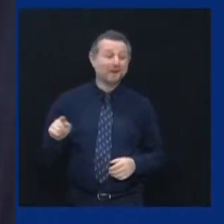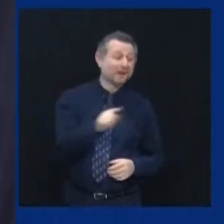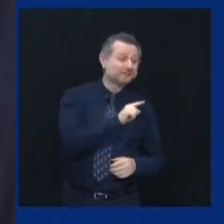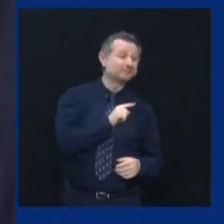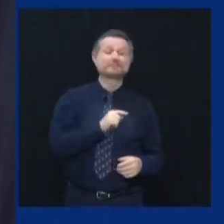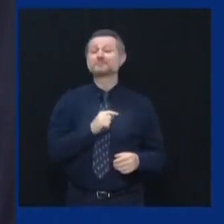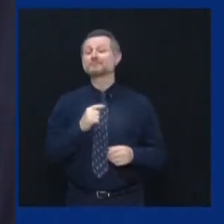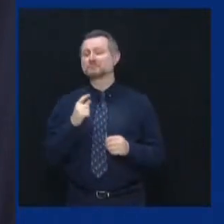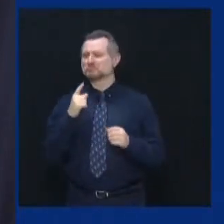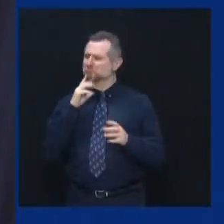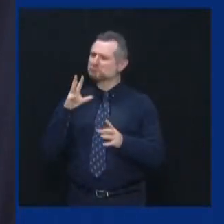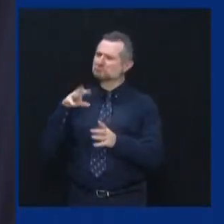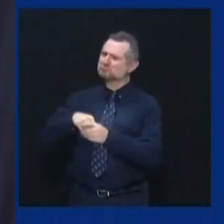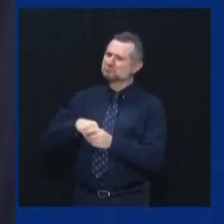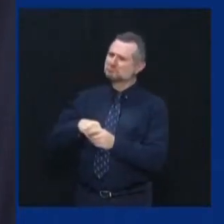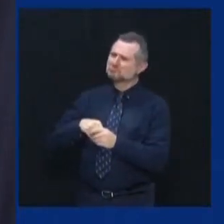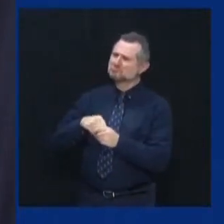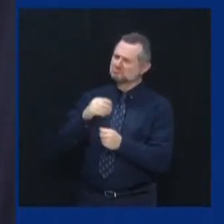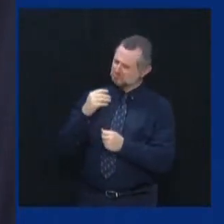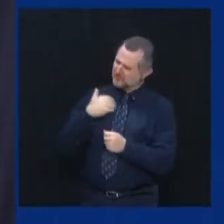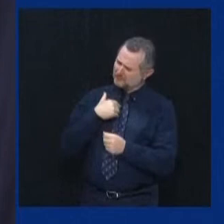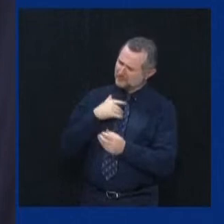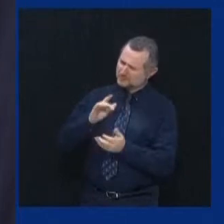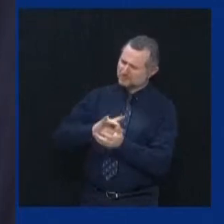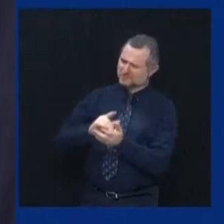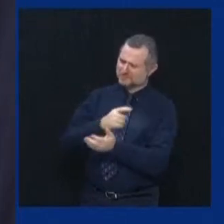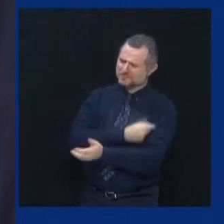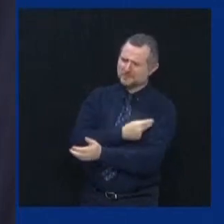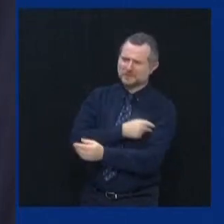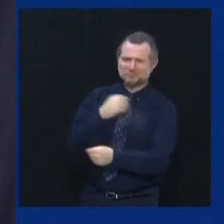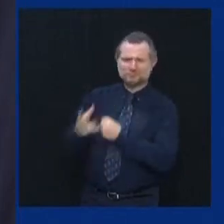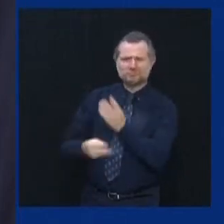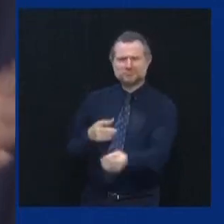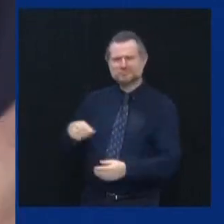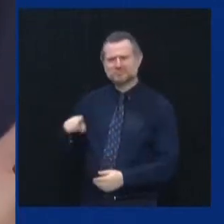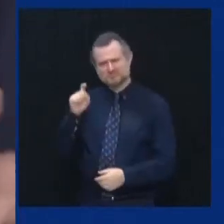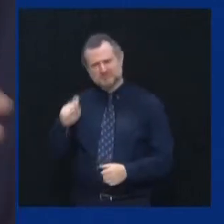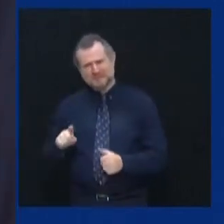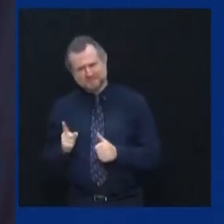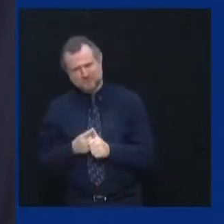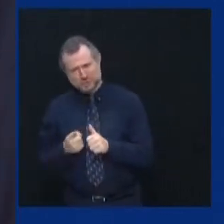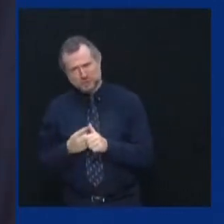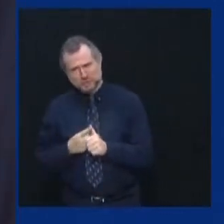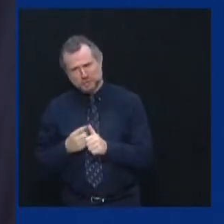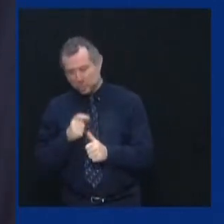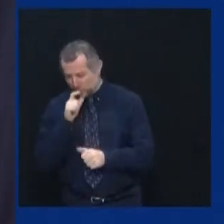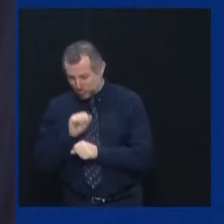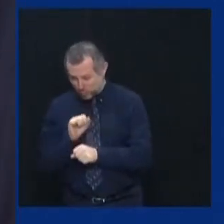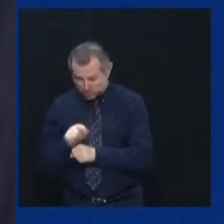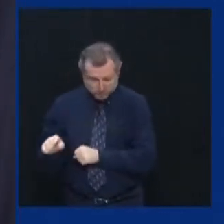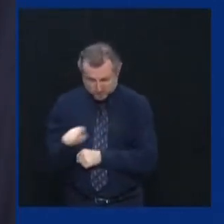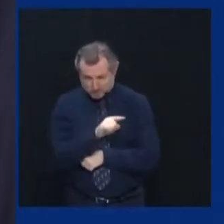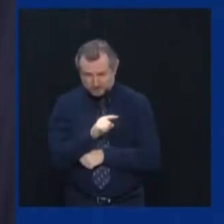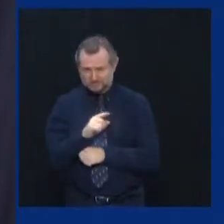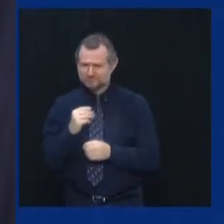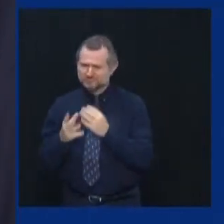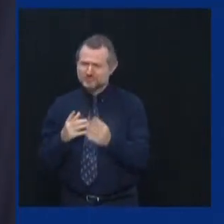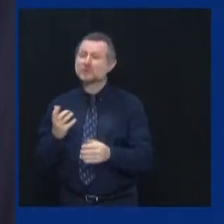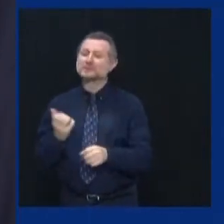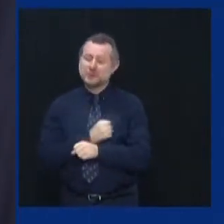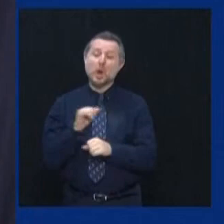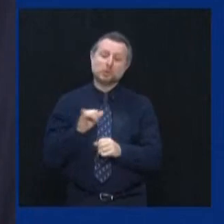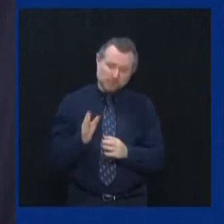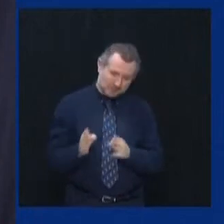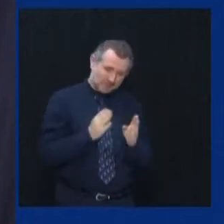of the network. They prioritize healthcare workers, but they can also do 1B.